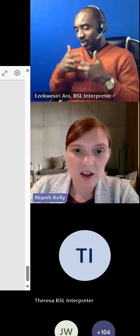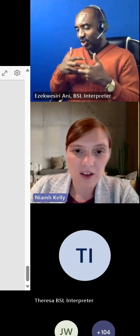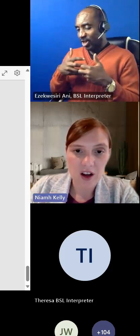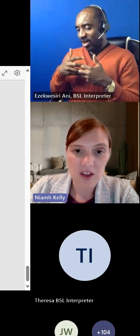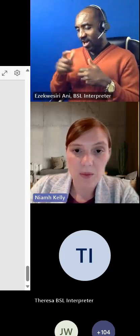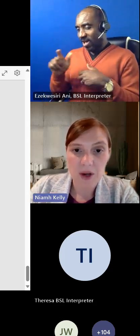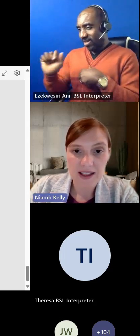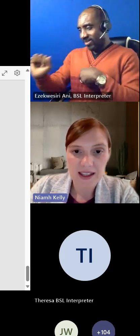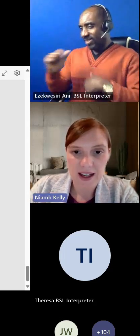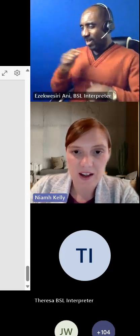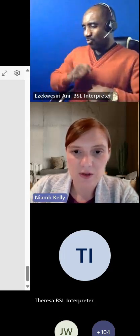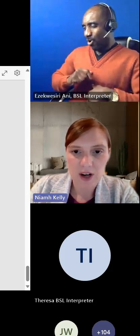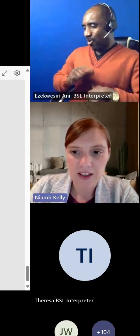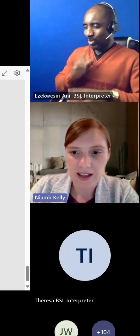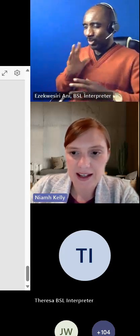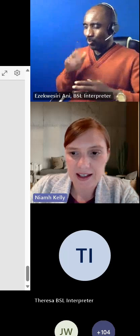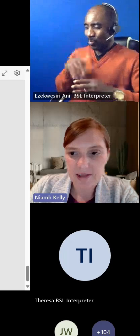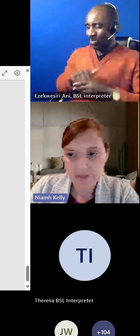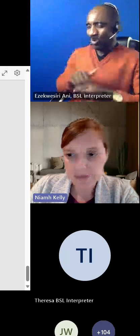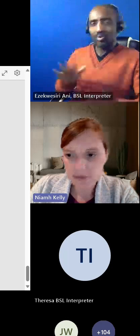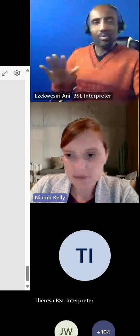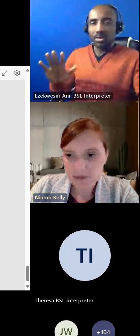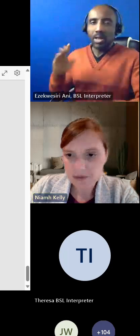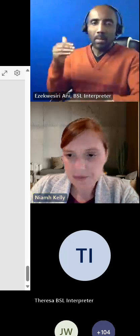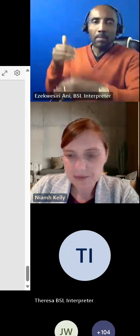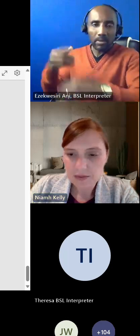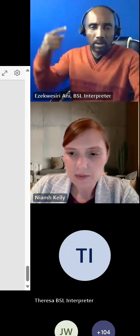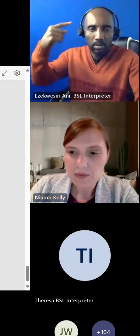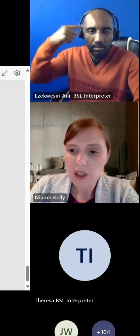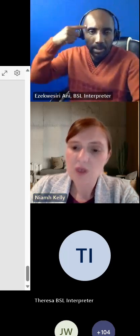on the mindset rather than